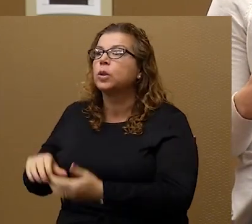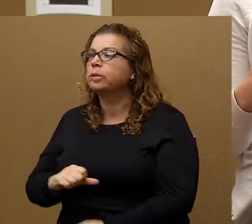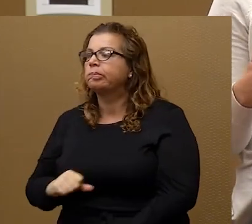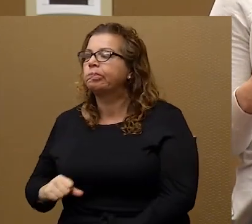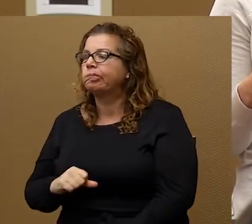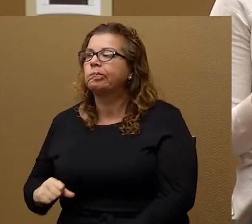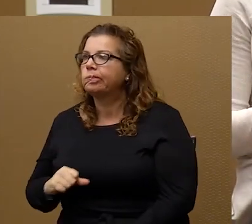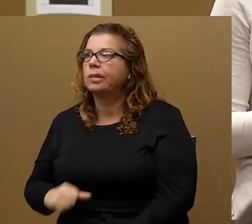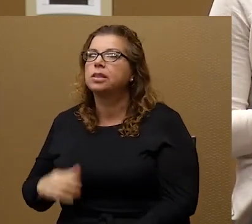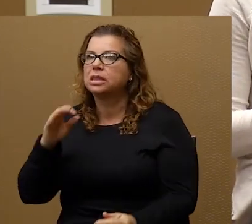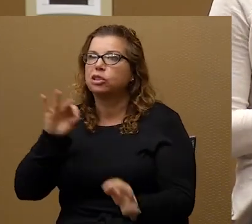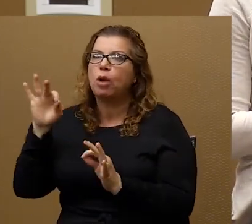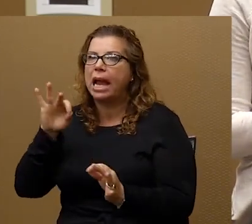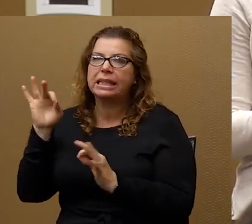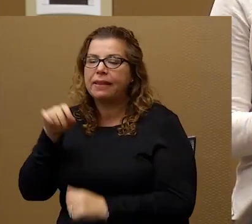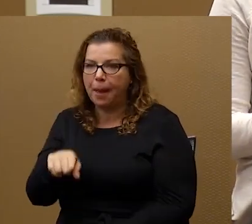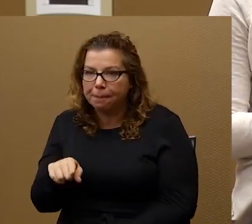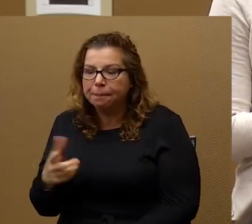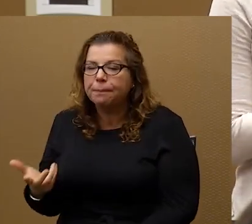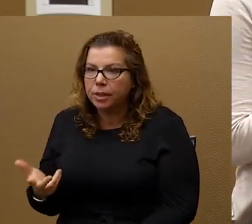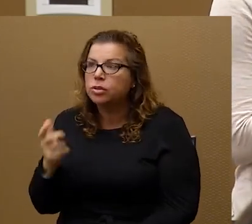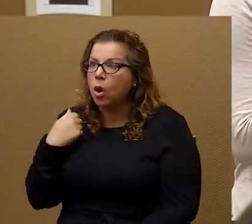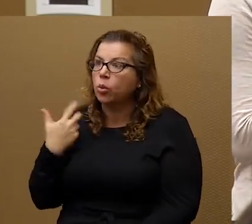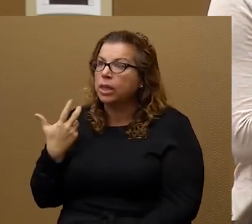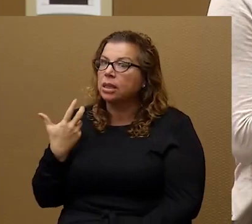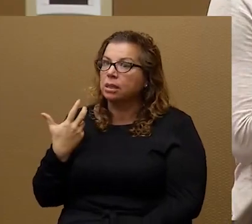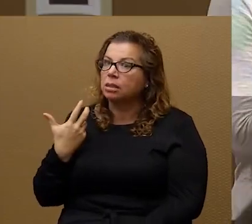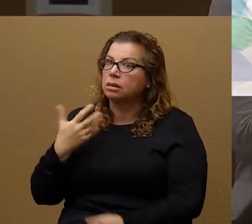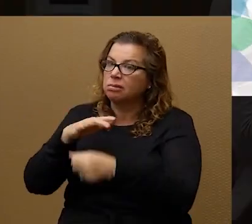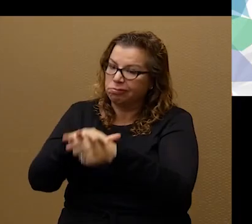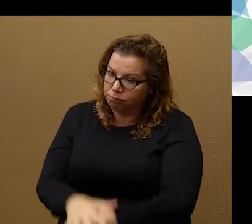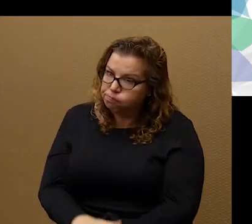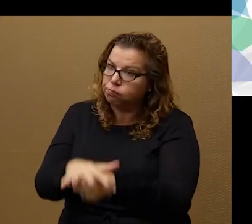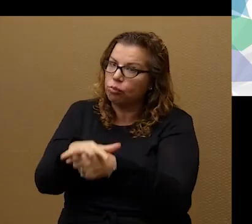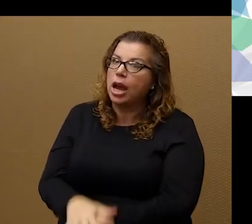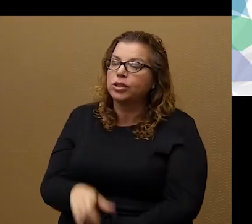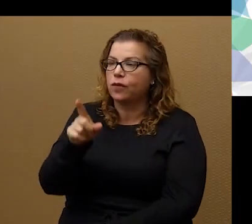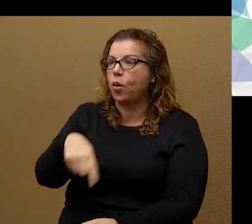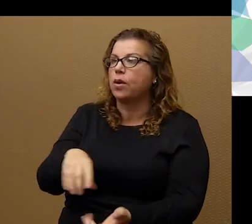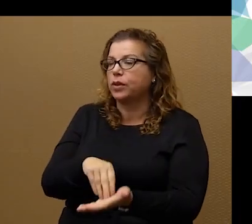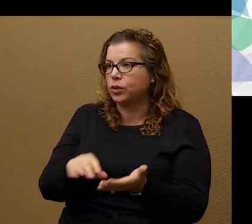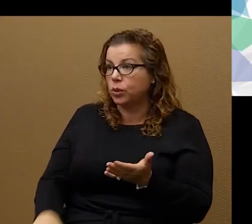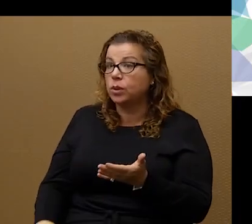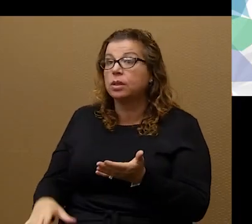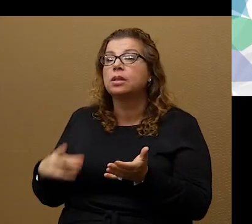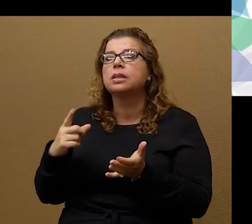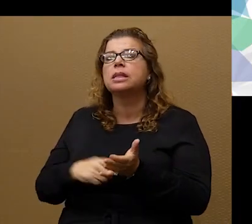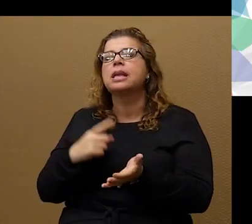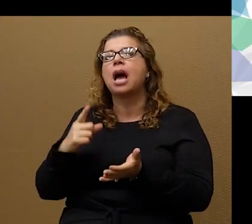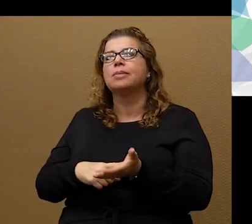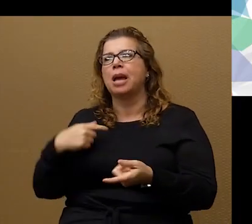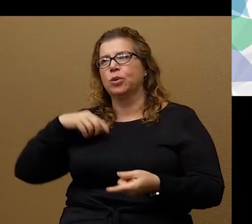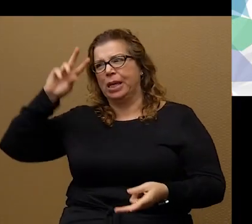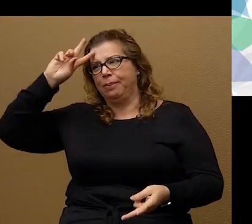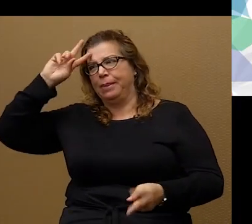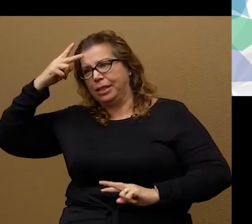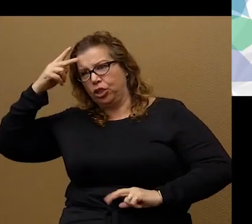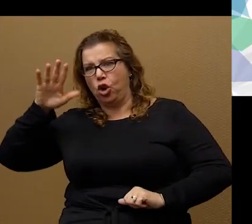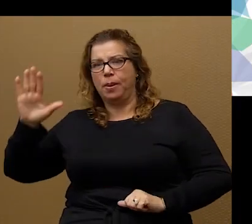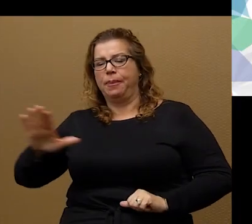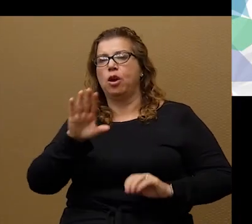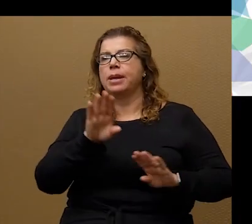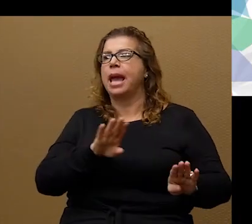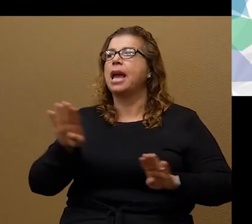So we put a lot of pressure on these kids. We misinterpret the behaviors of individuals